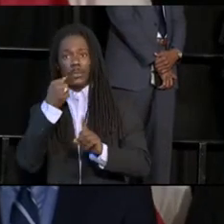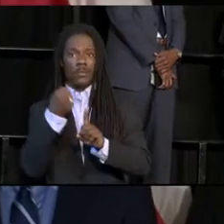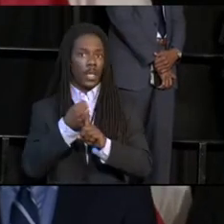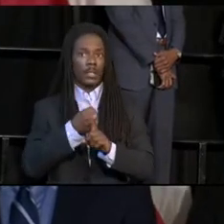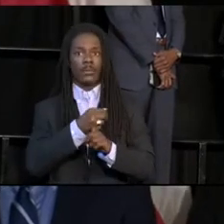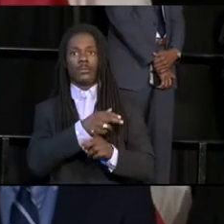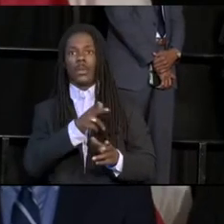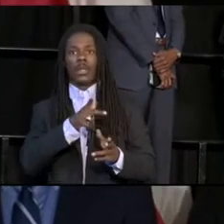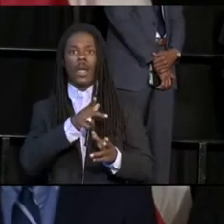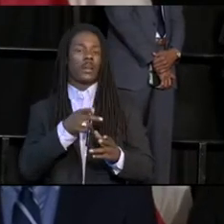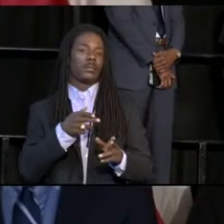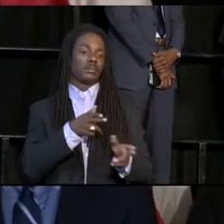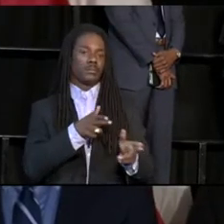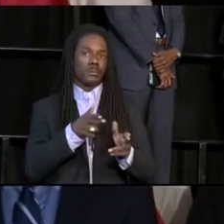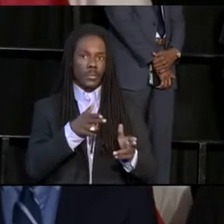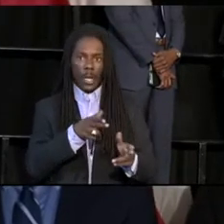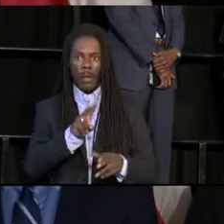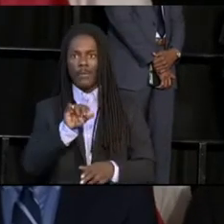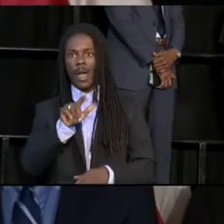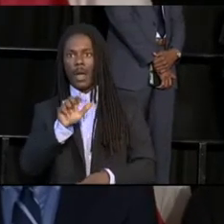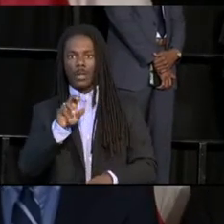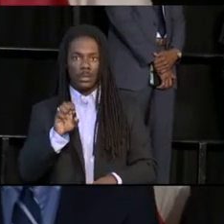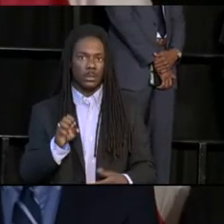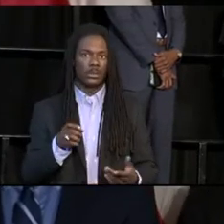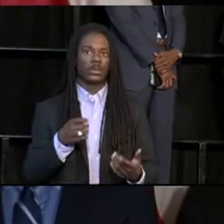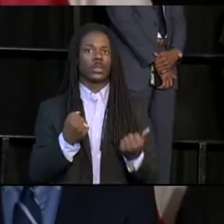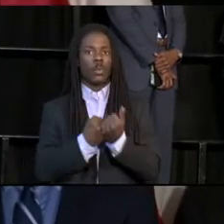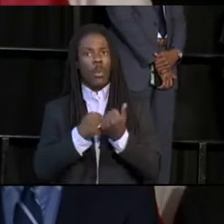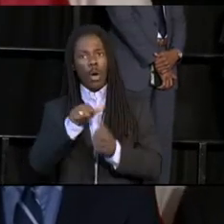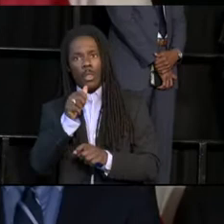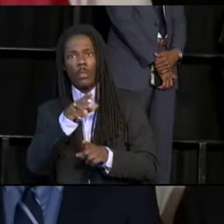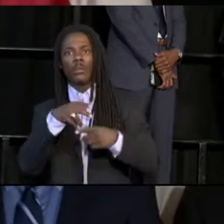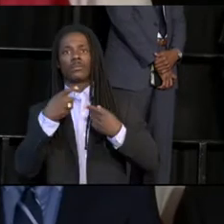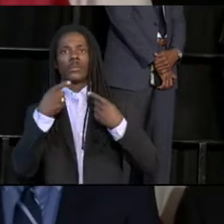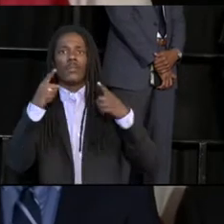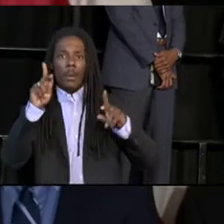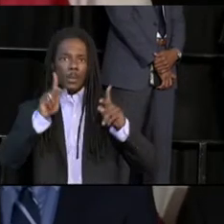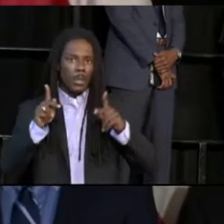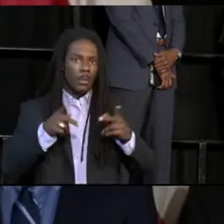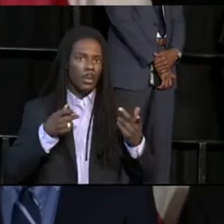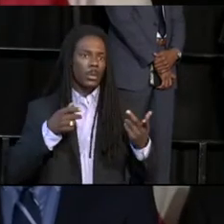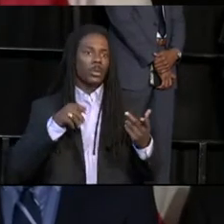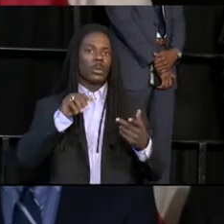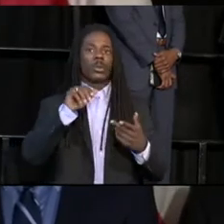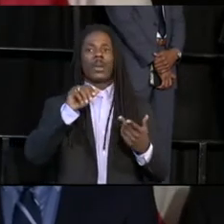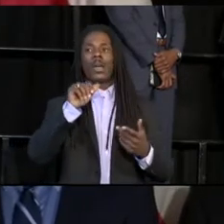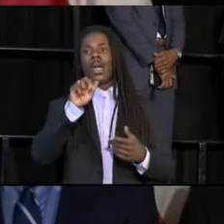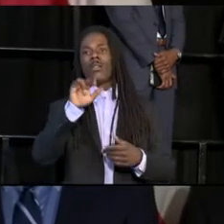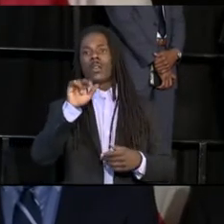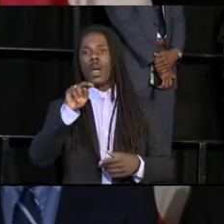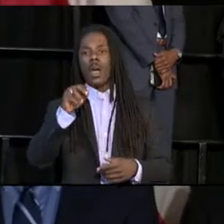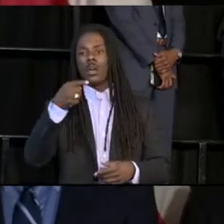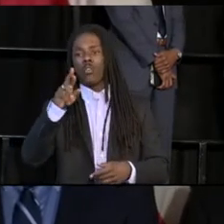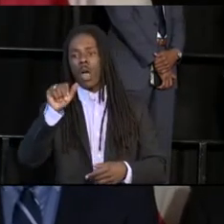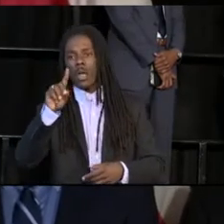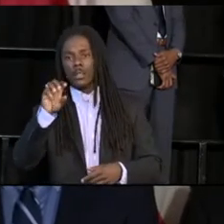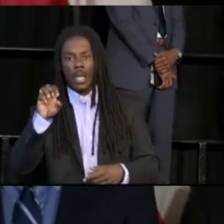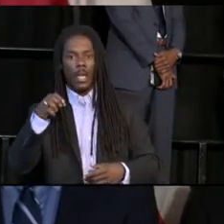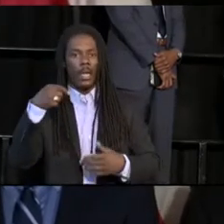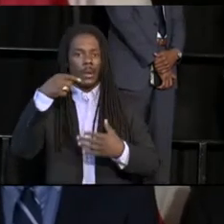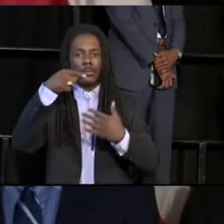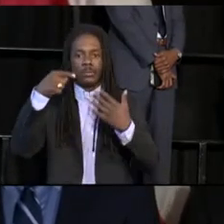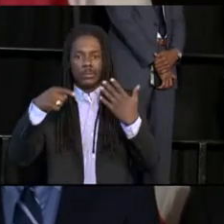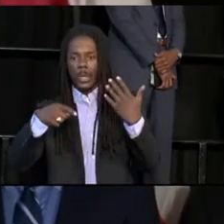performers, some that we've already announced: Ariana Grande, Jennifer Hudson, Andra Day, Demi Lovato, Common, Vic